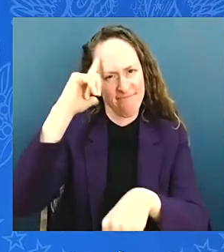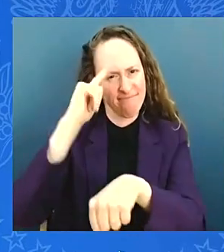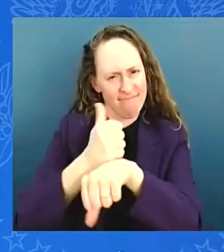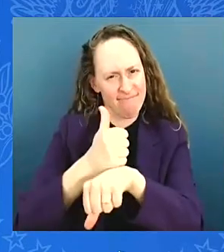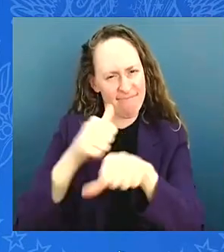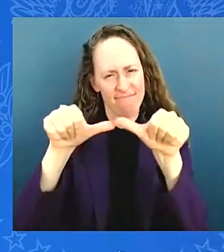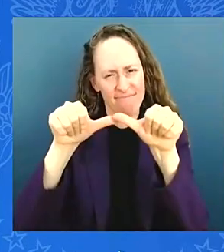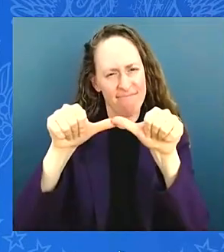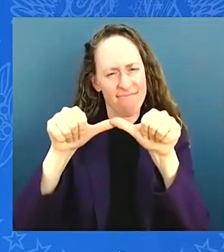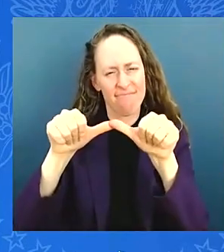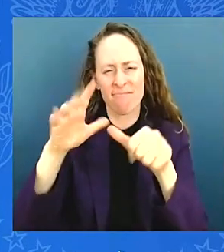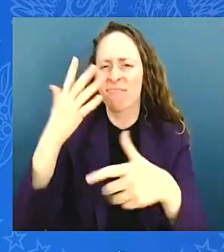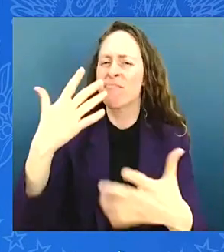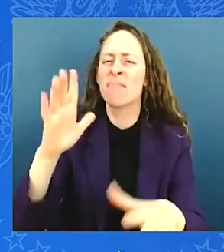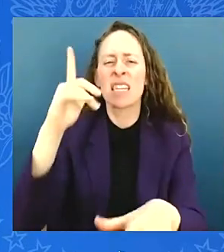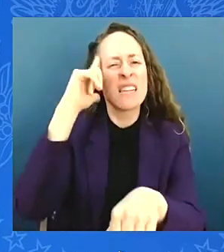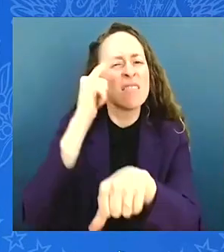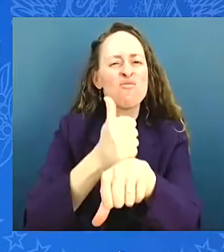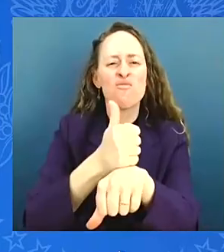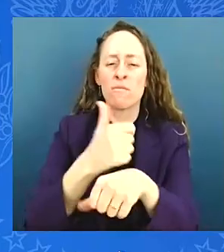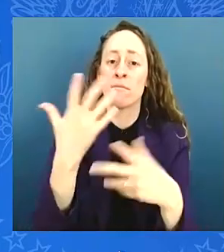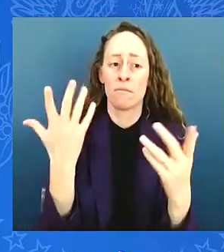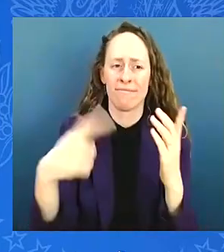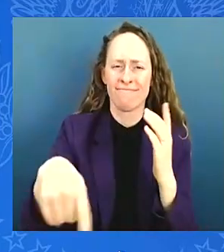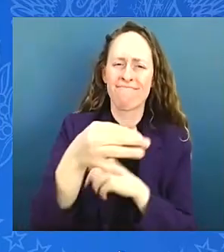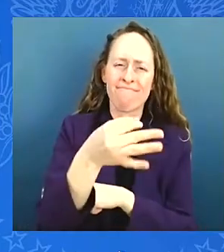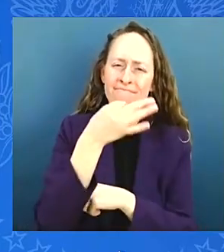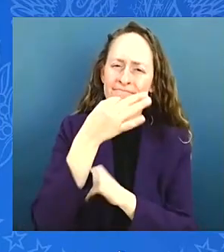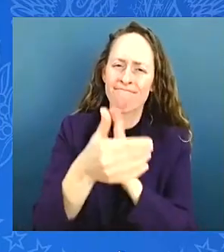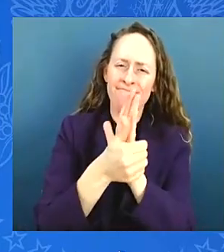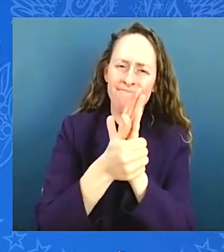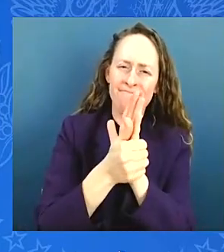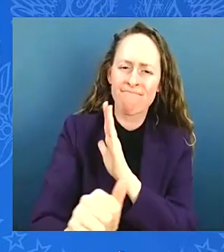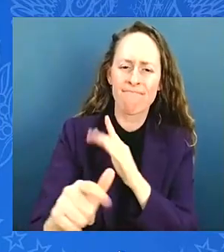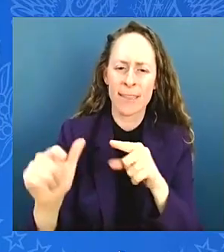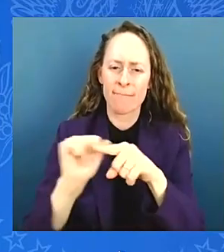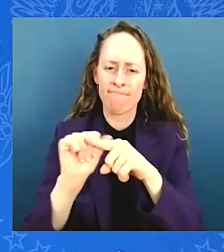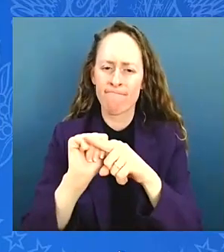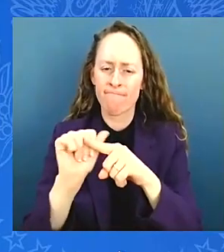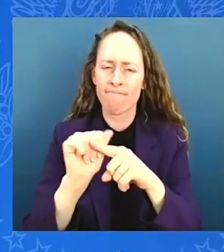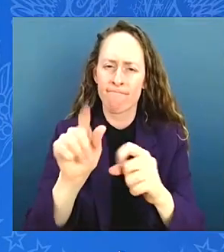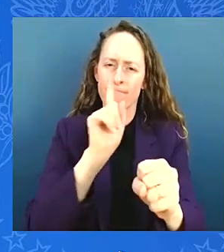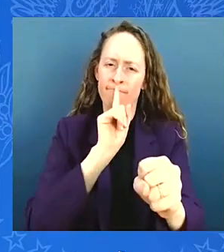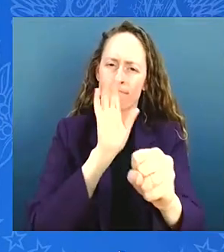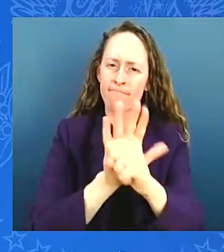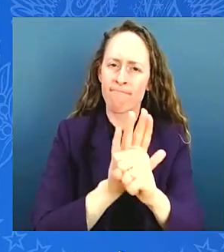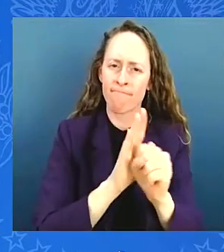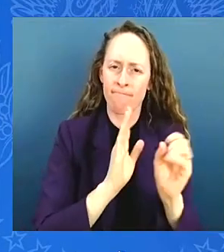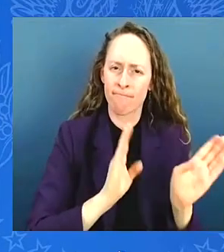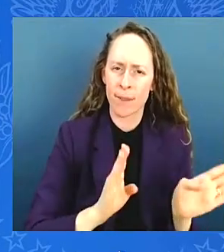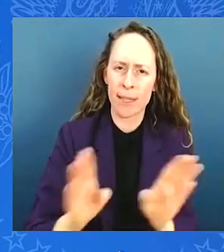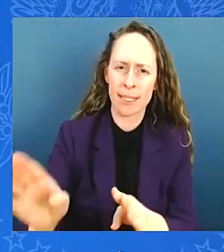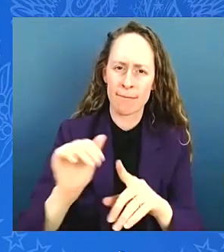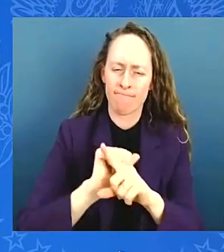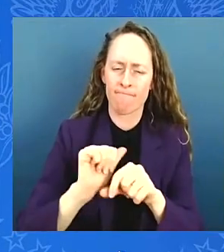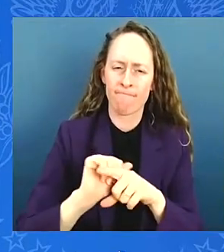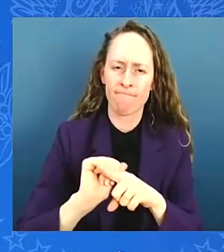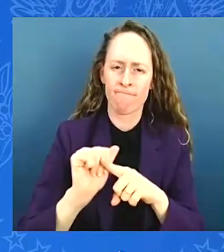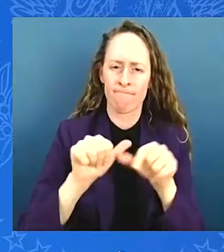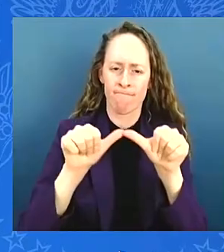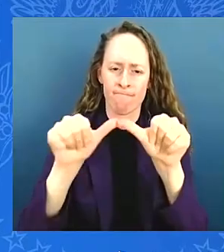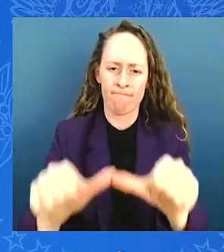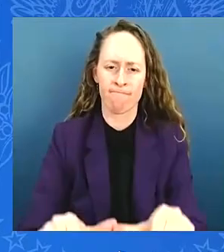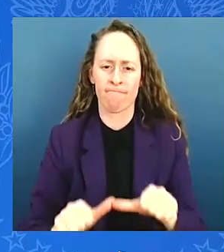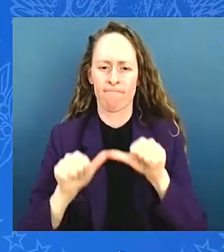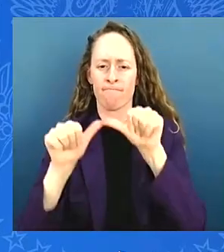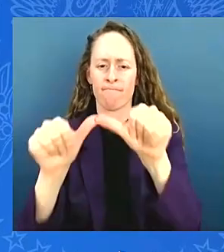skill, the preparation, their connection and brotherhood and the way they sacrifice for each other. We played a brand of